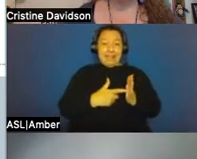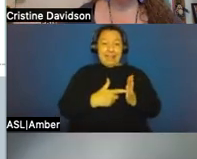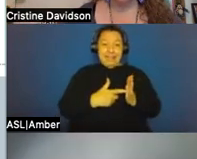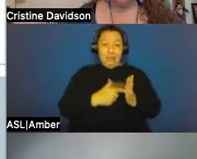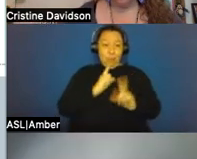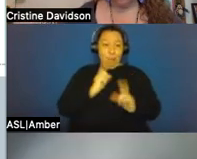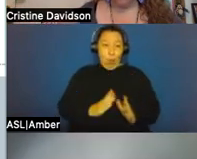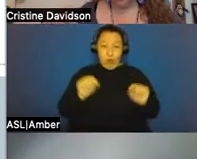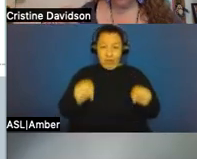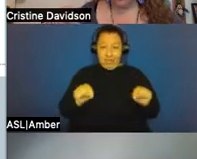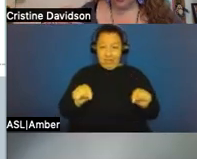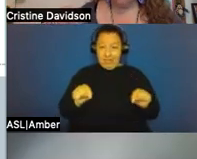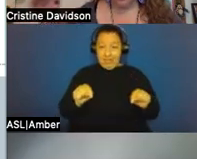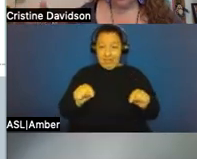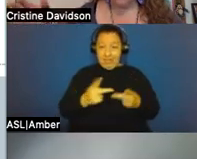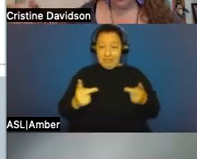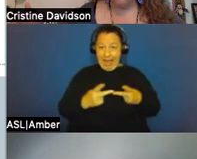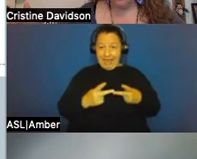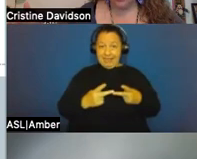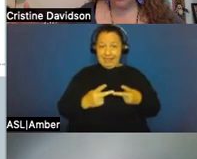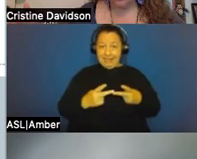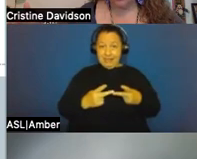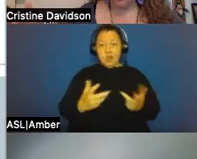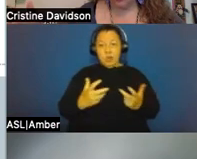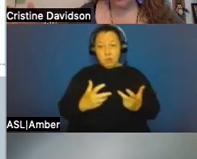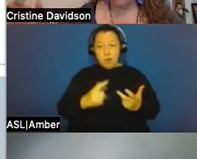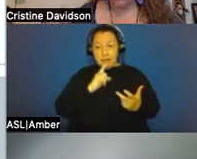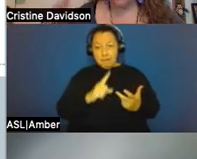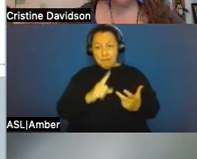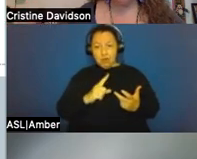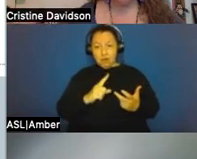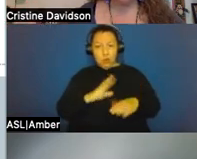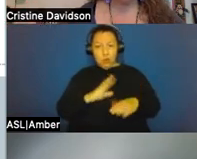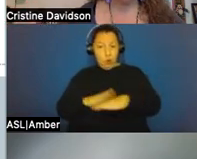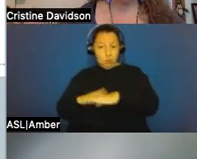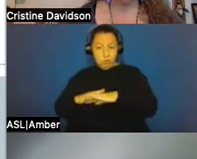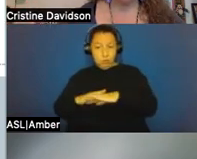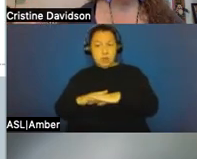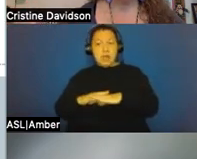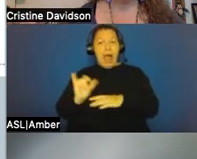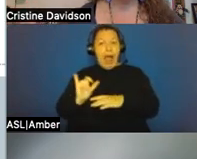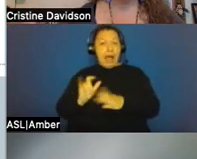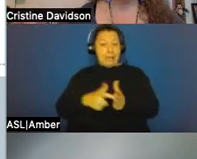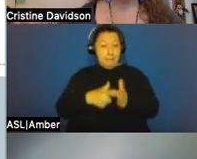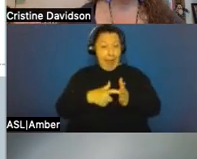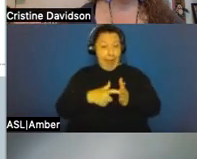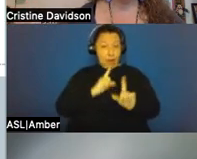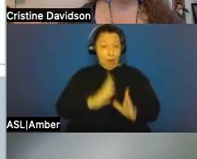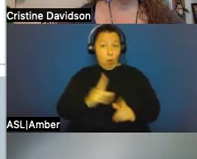and we just want to name ahead of time that as a mandated reporter, you are required